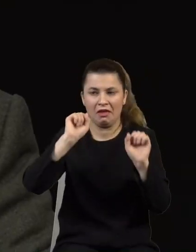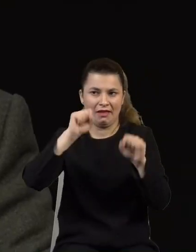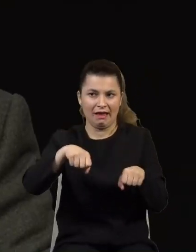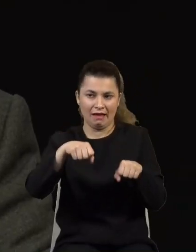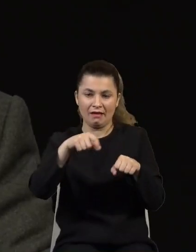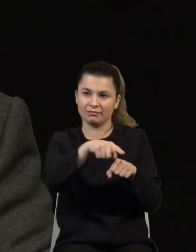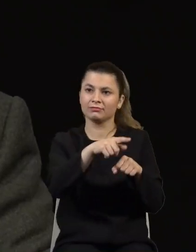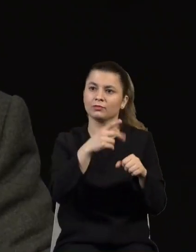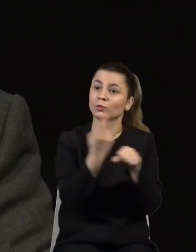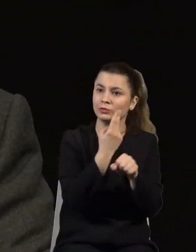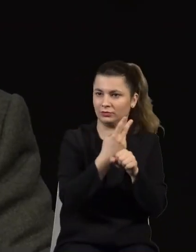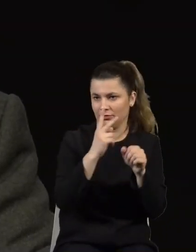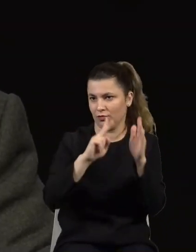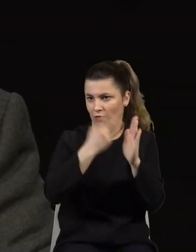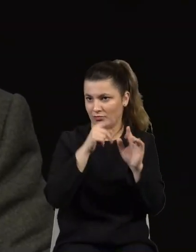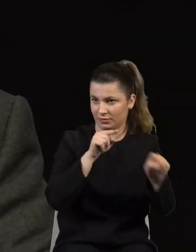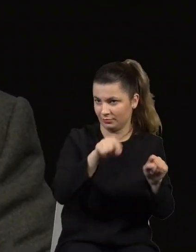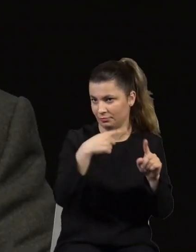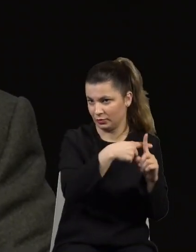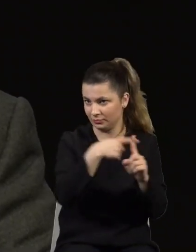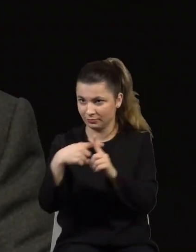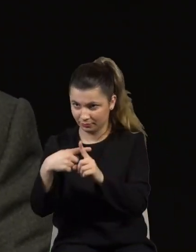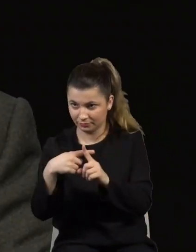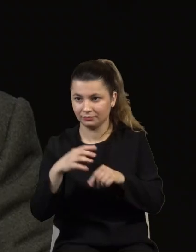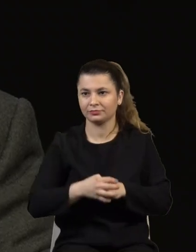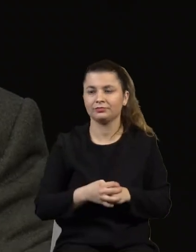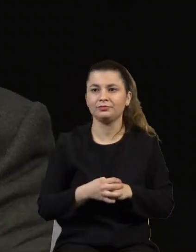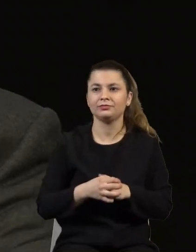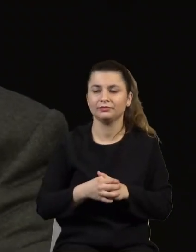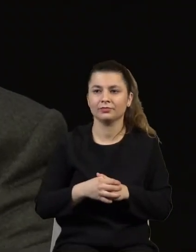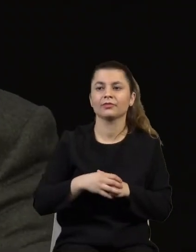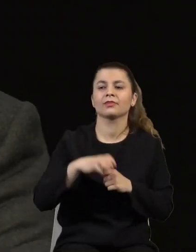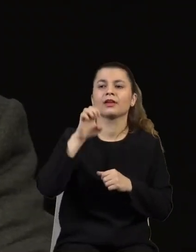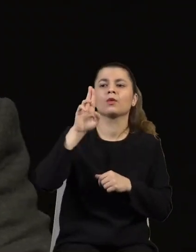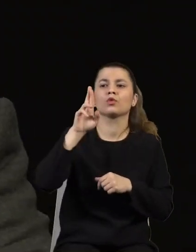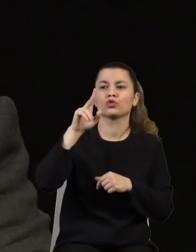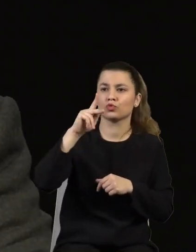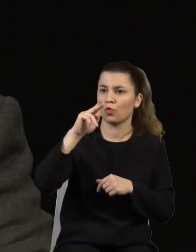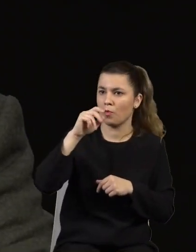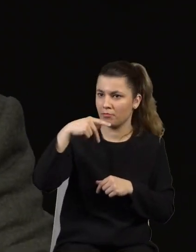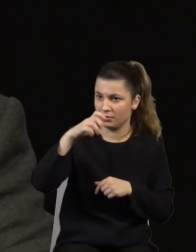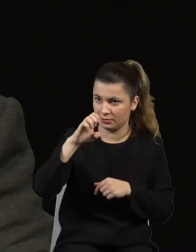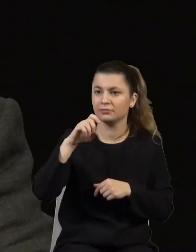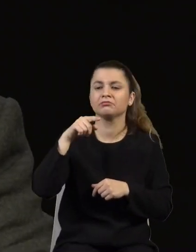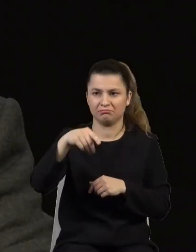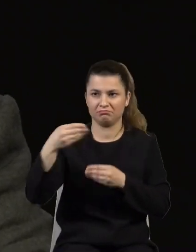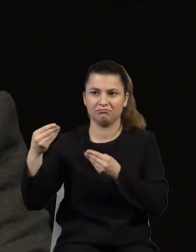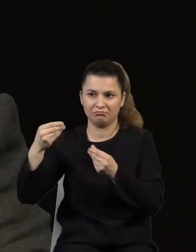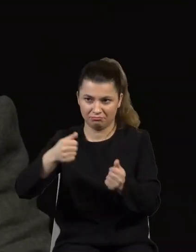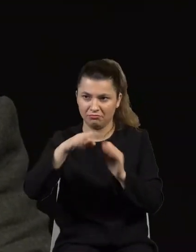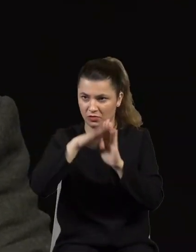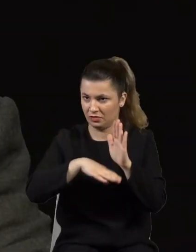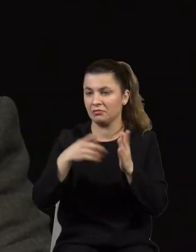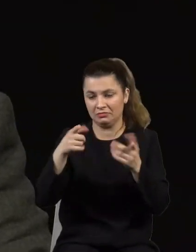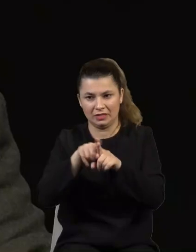through Jaspers and supporting applications for the military mobility call for CEF. We